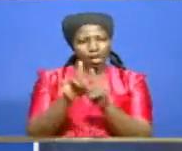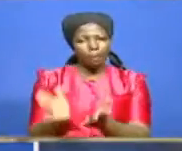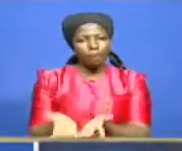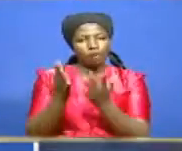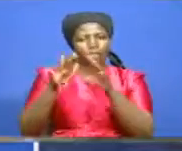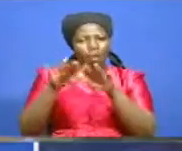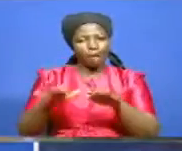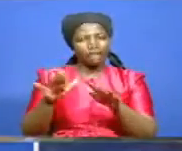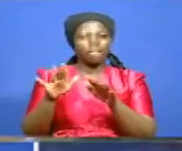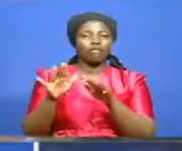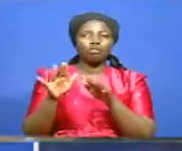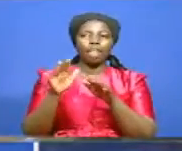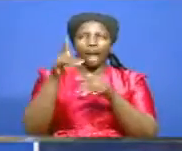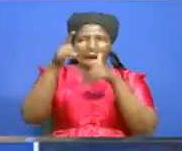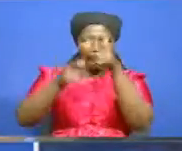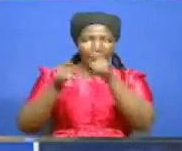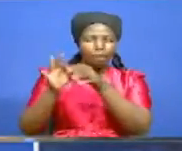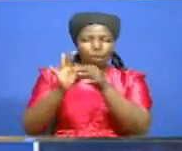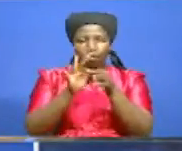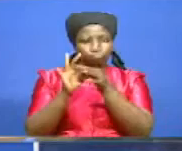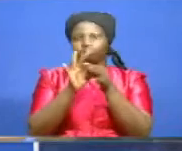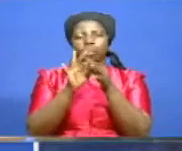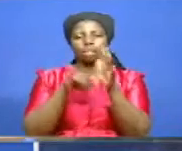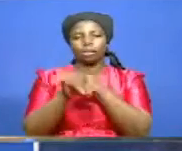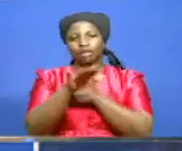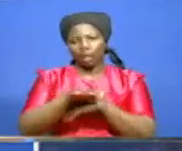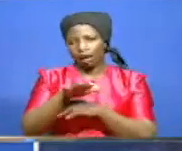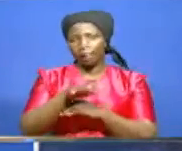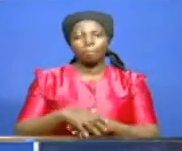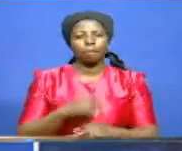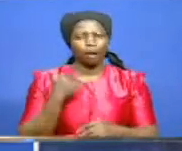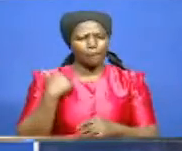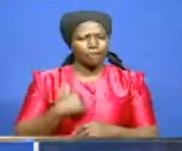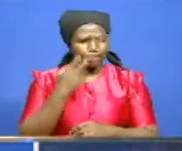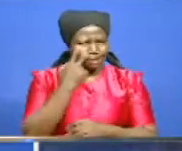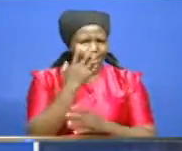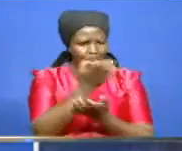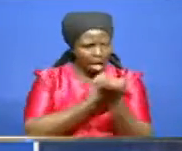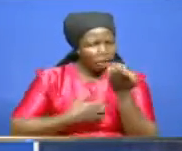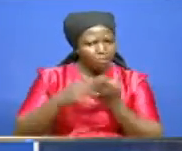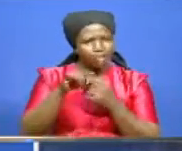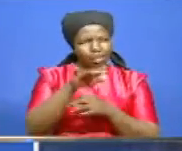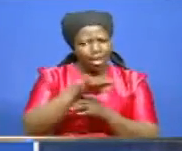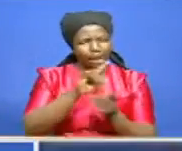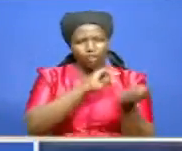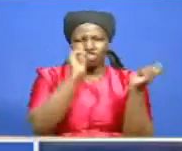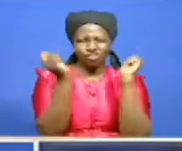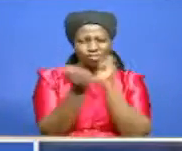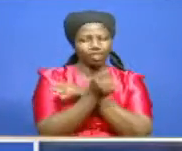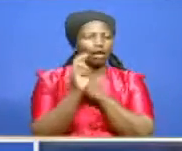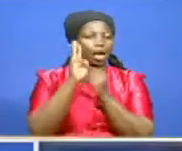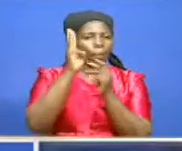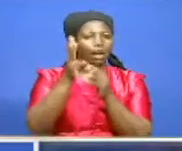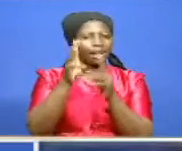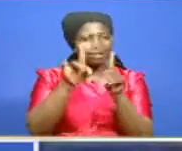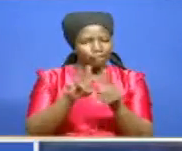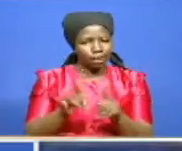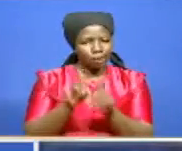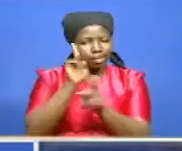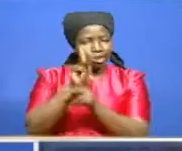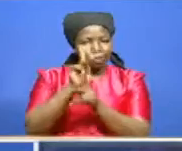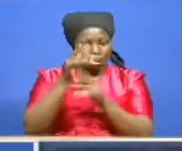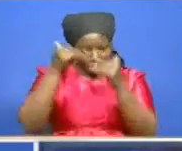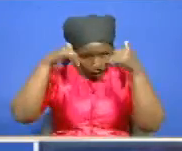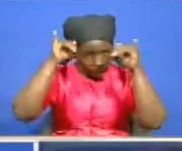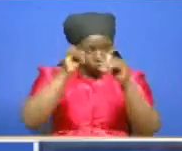cooperatives in the area. Hivyo mimi naona economy ya hii area ikibadilika hata kwa ufugaji ambao utaweza kuwa. Na